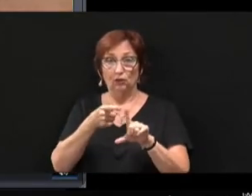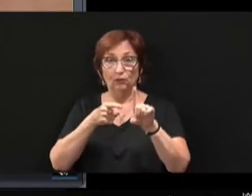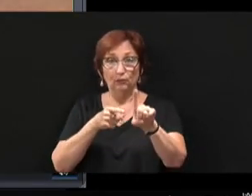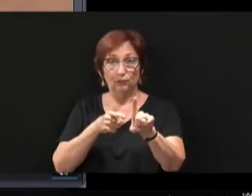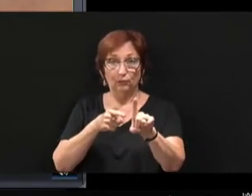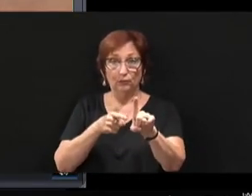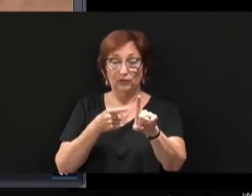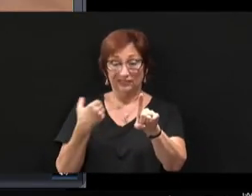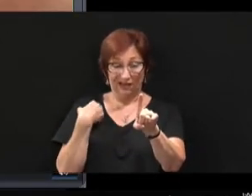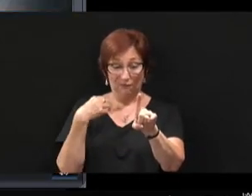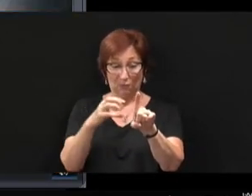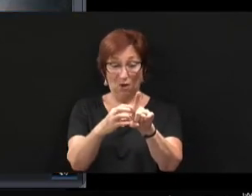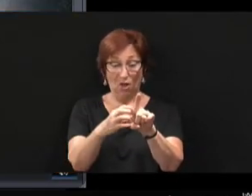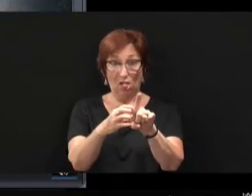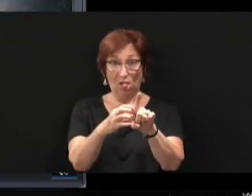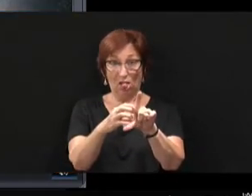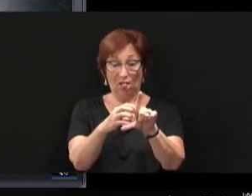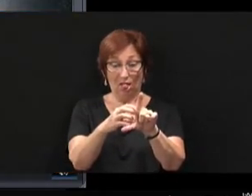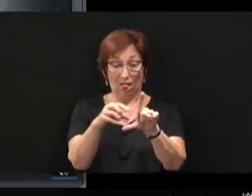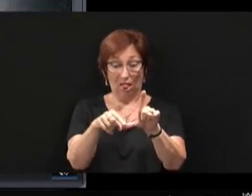there? Yes, must be a B.